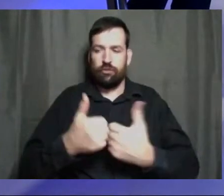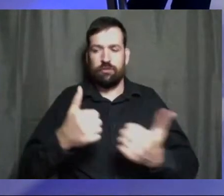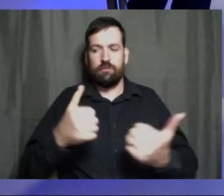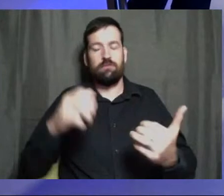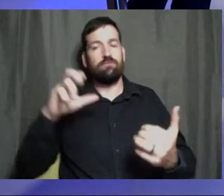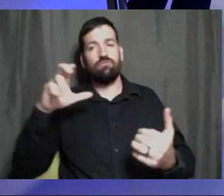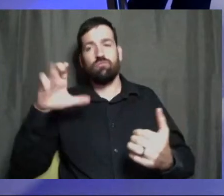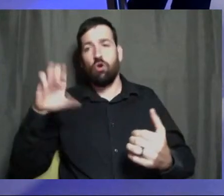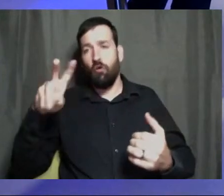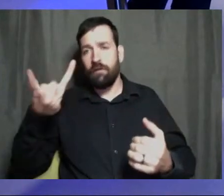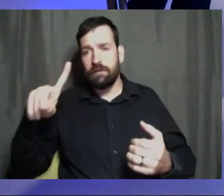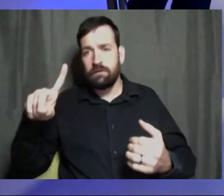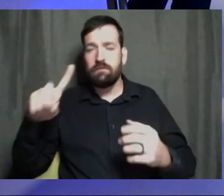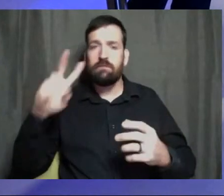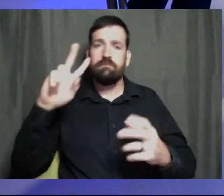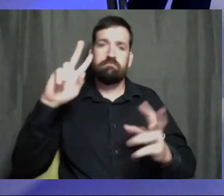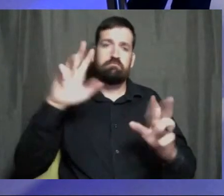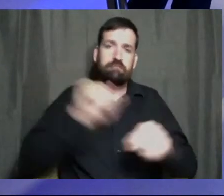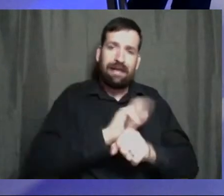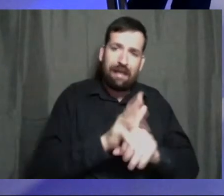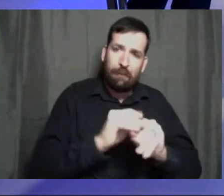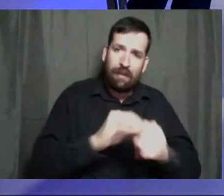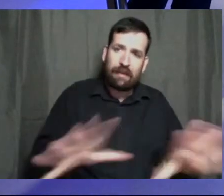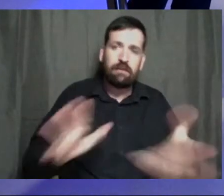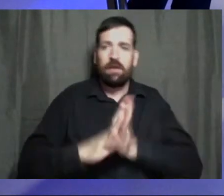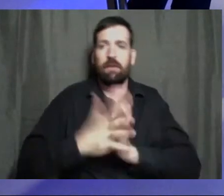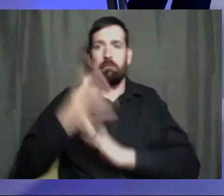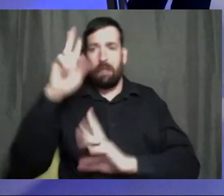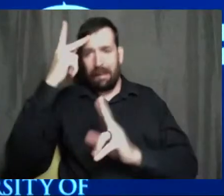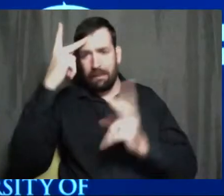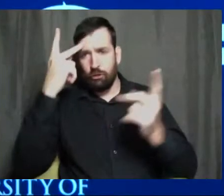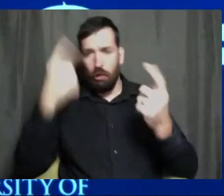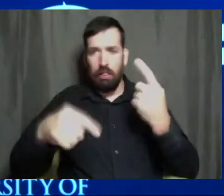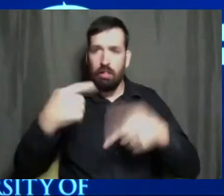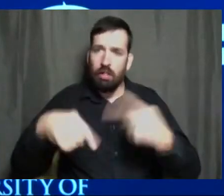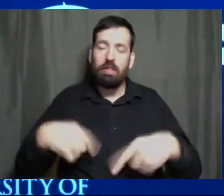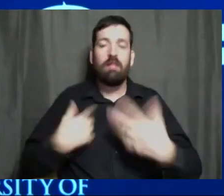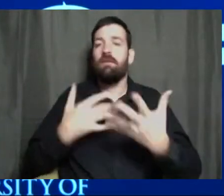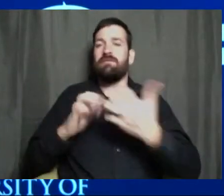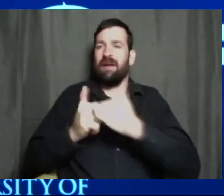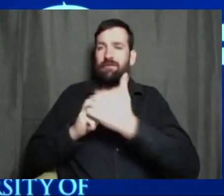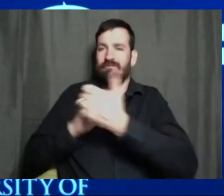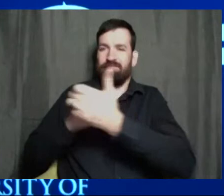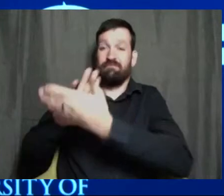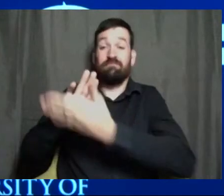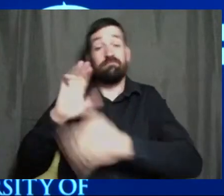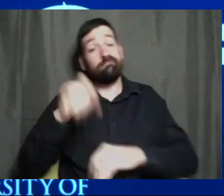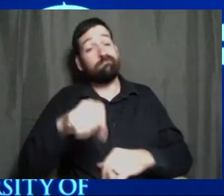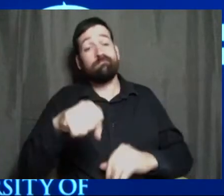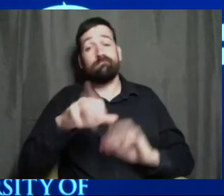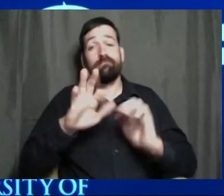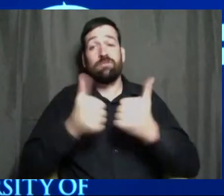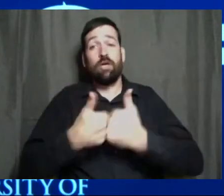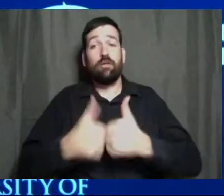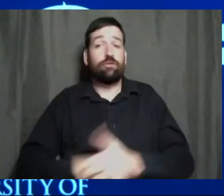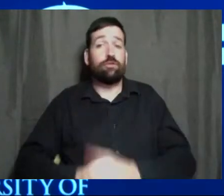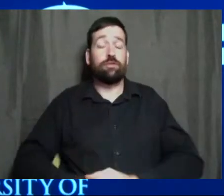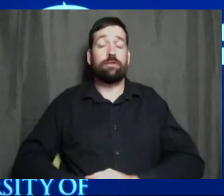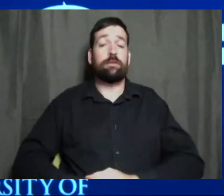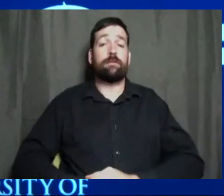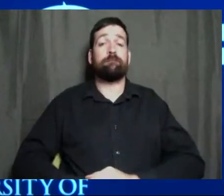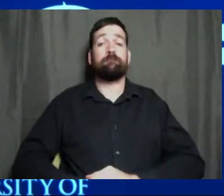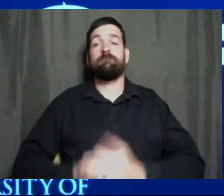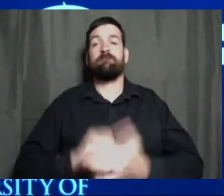all politicized. You have so many other elements, but how do you tackle that issue? It has been a challenge. It's been unfortunate